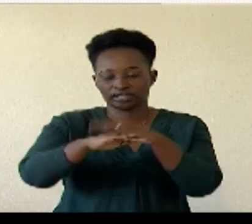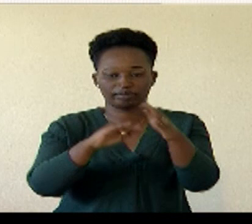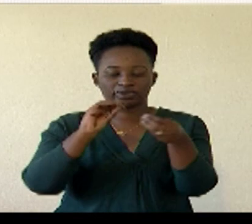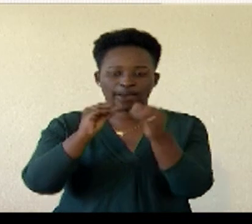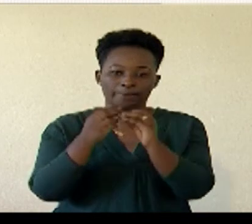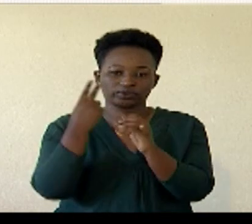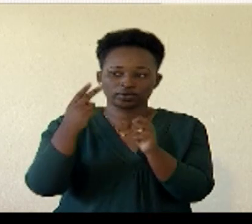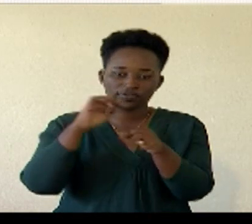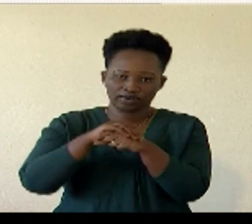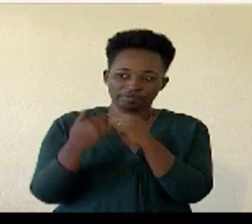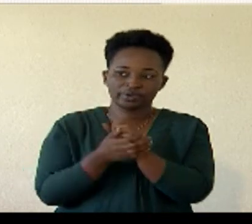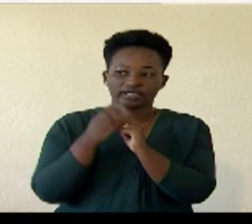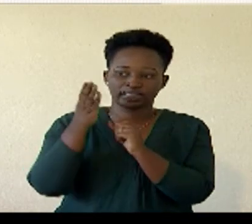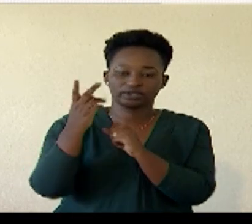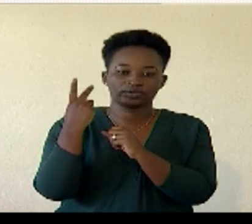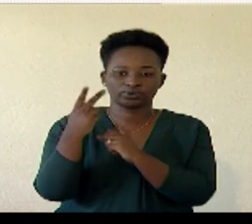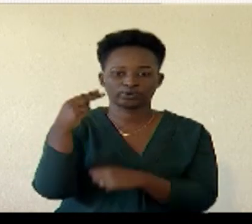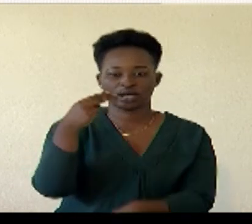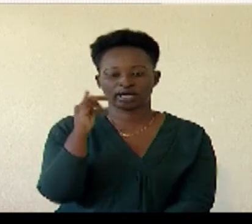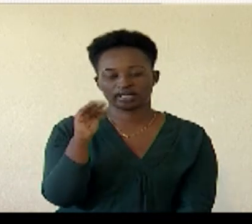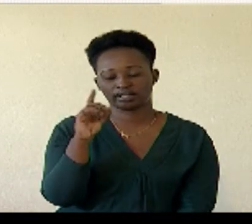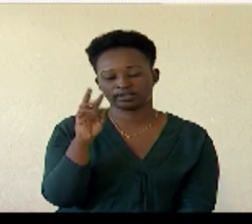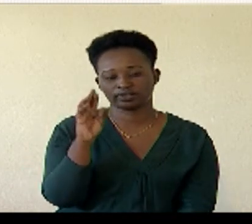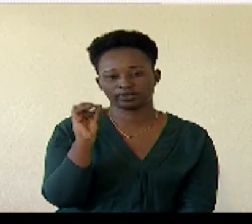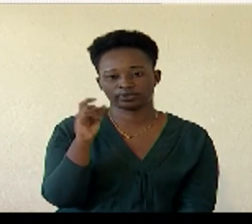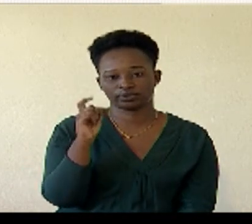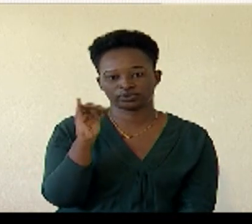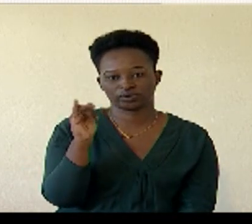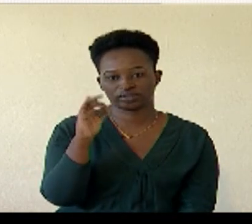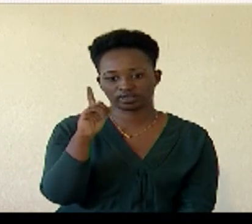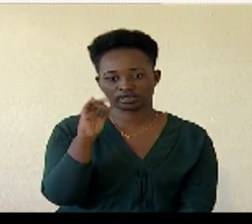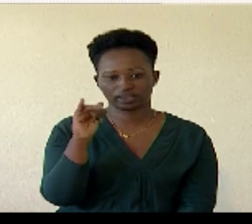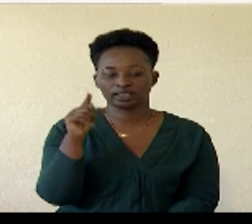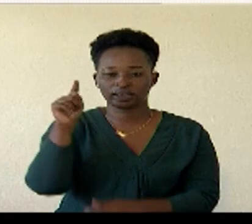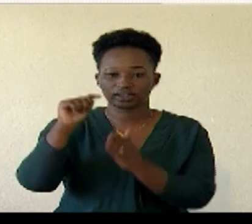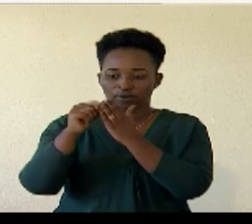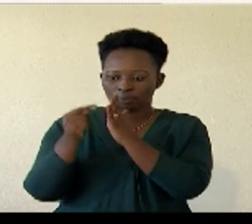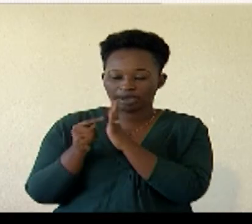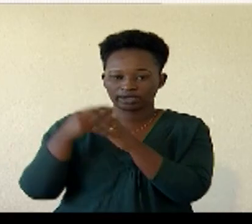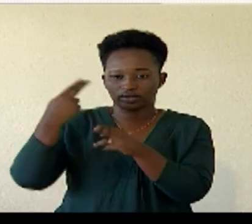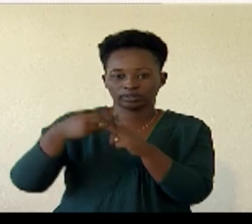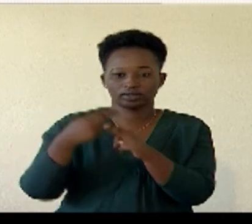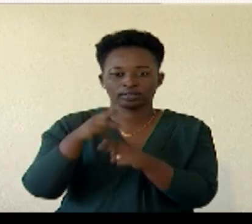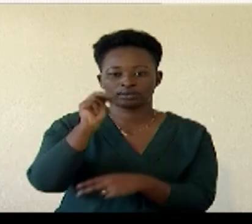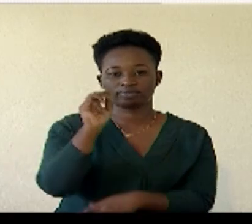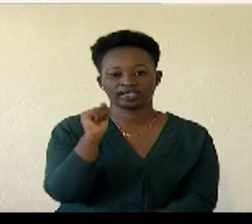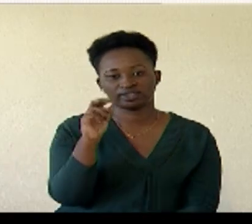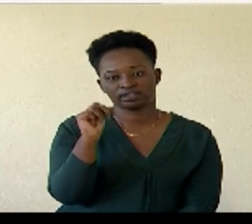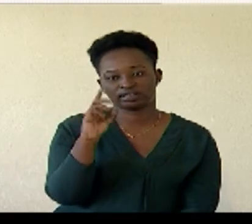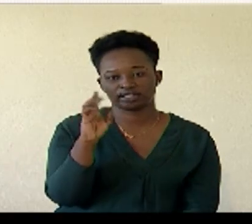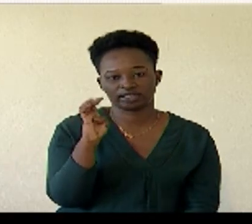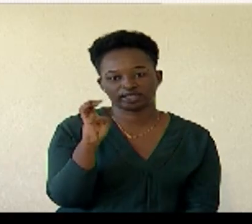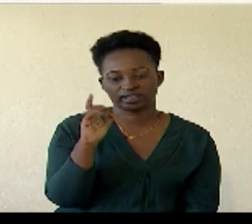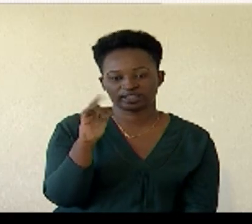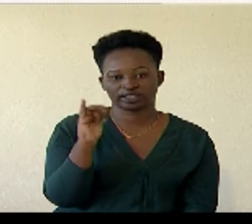that 2-hydroxy, that is the compound they are calling mandelic acid. Suggest reagents and conditions